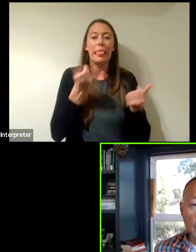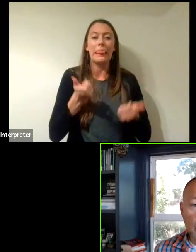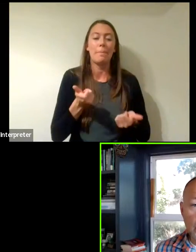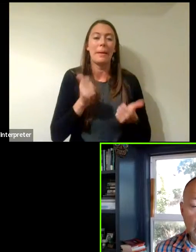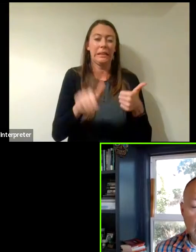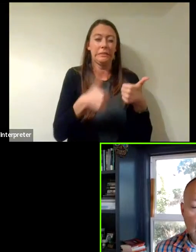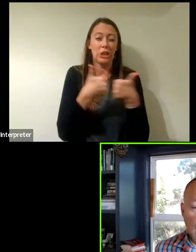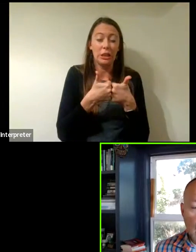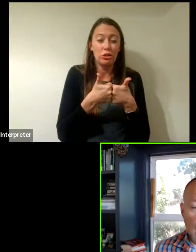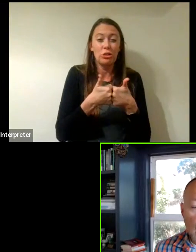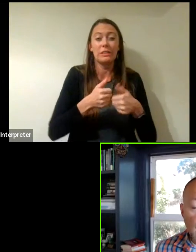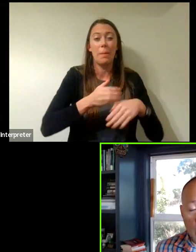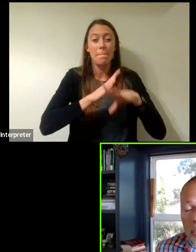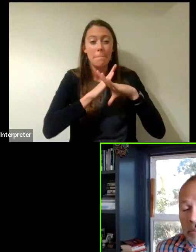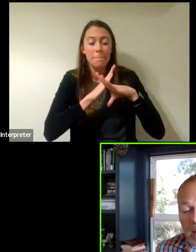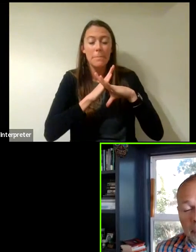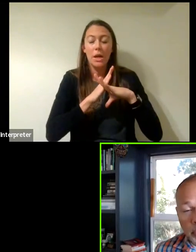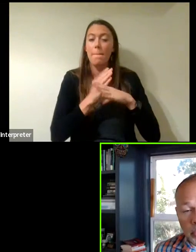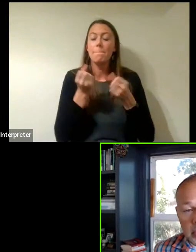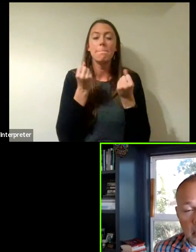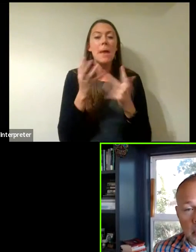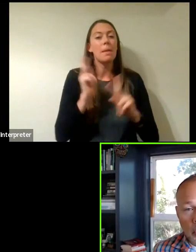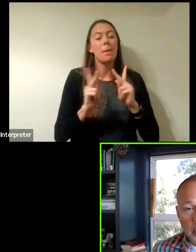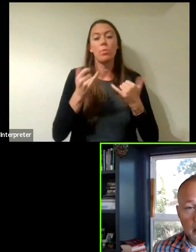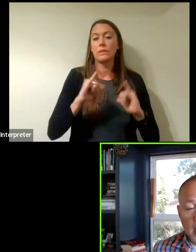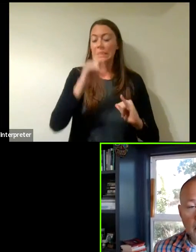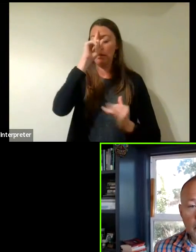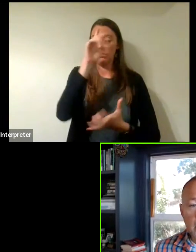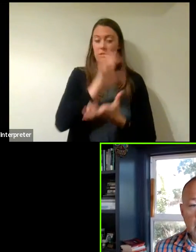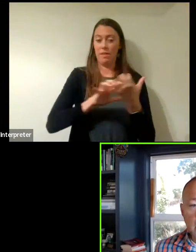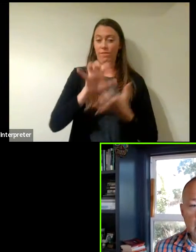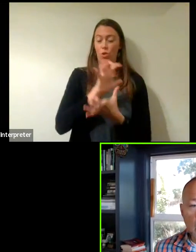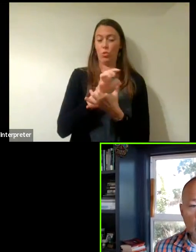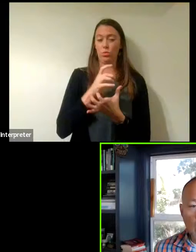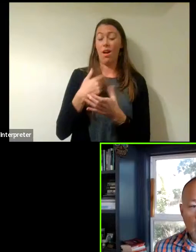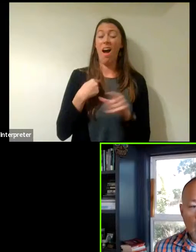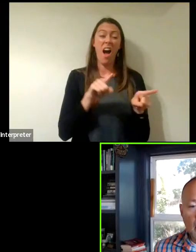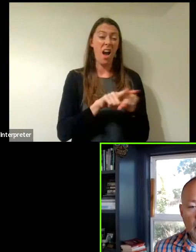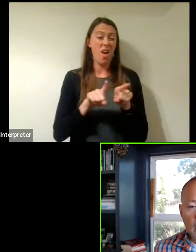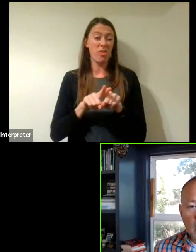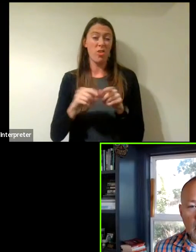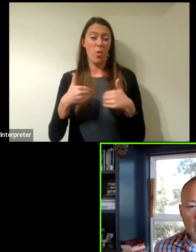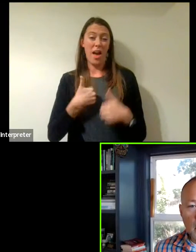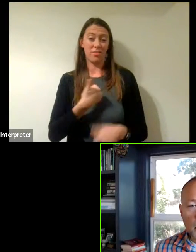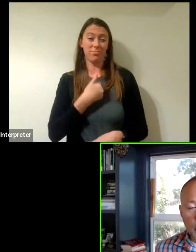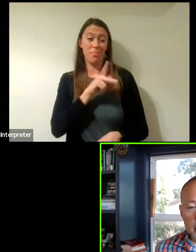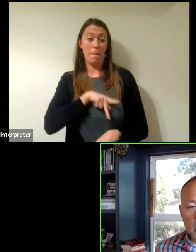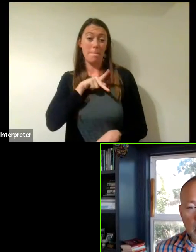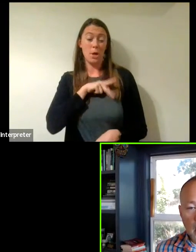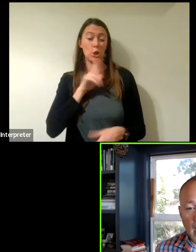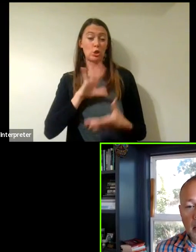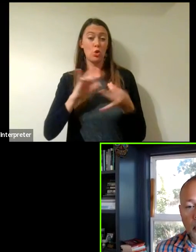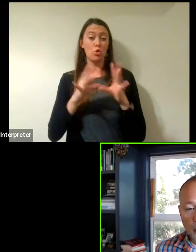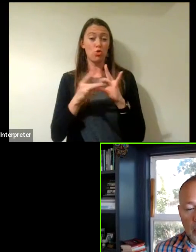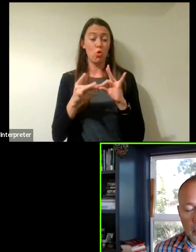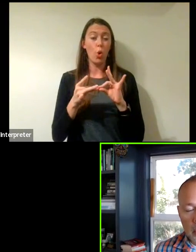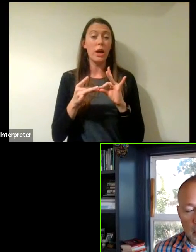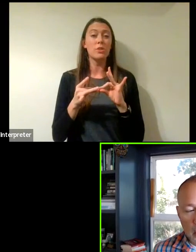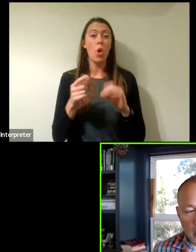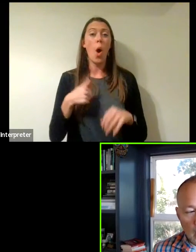of confusion. I also have a personal story about this. And so I feel a personal